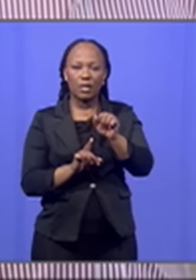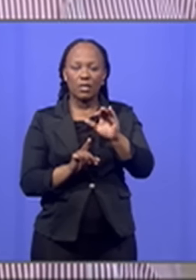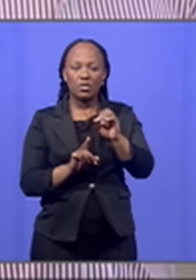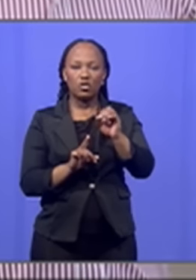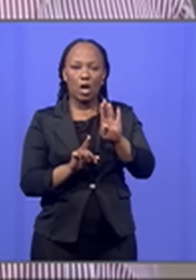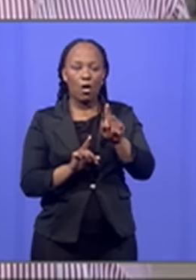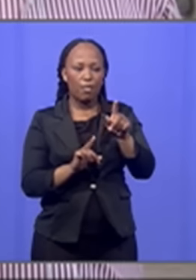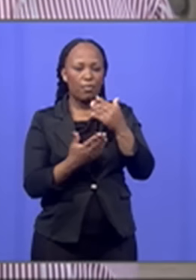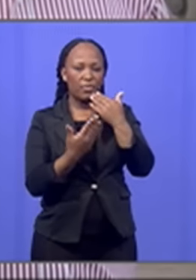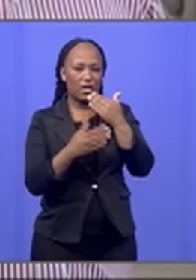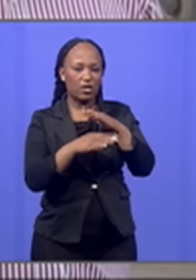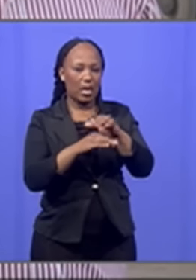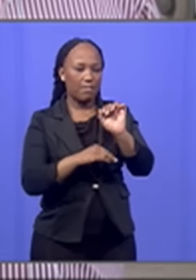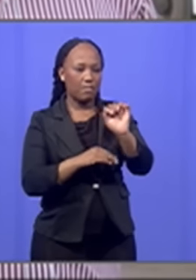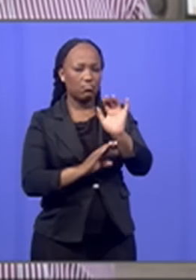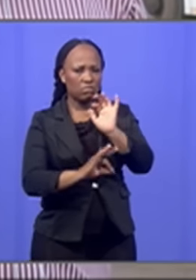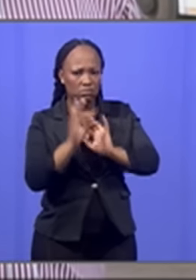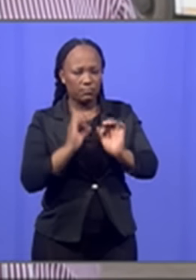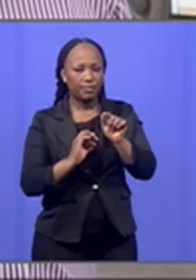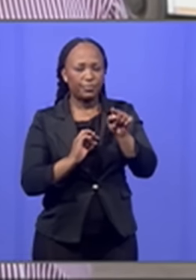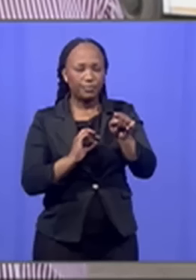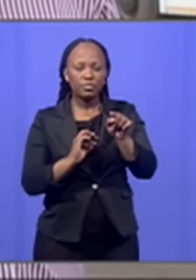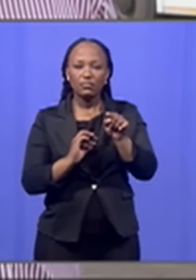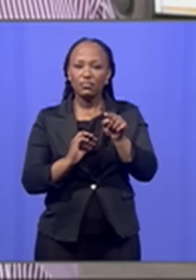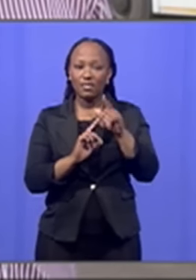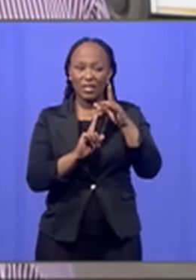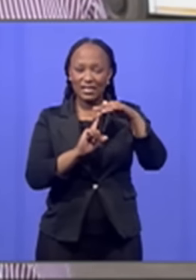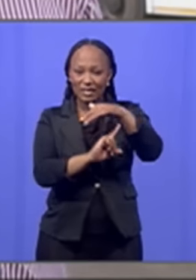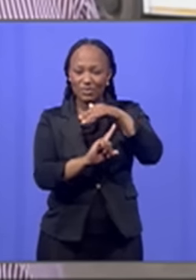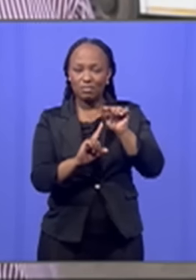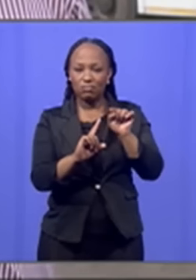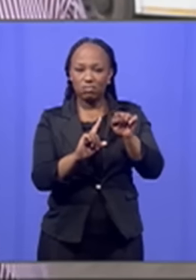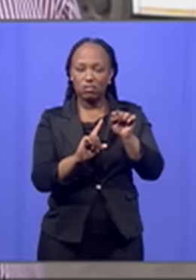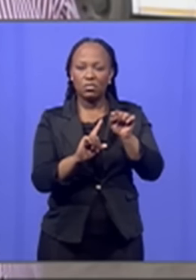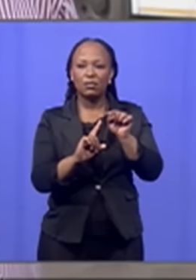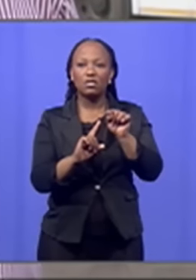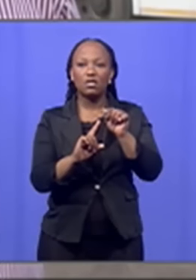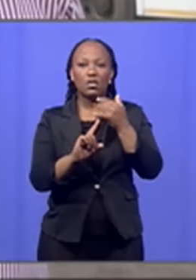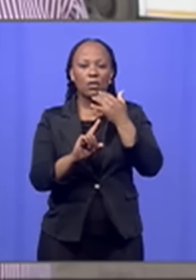le ka re tlhalosetsa gore ke seemo sefe se leng gore lona le ba